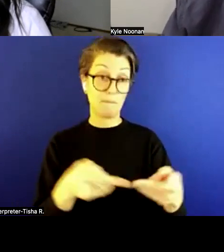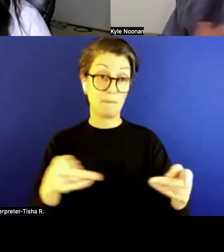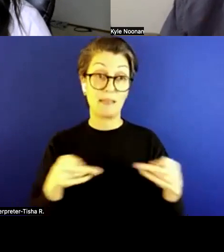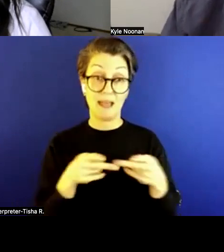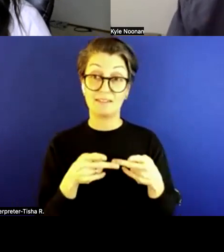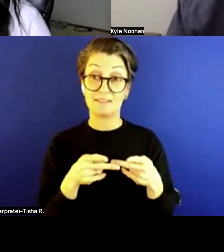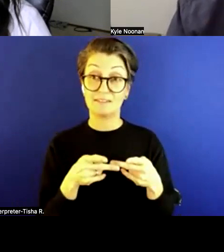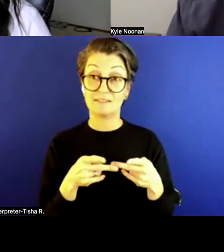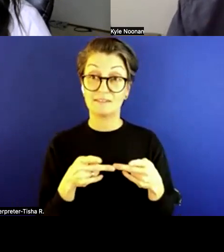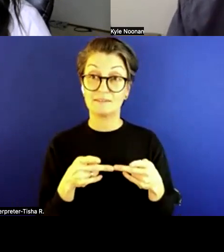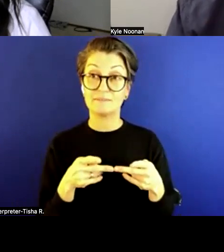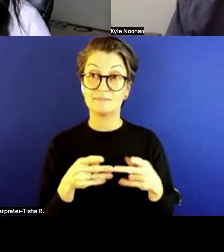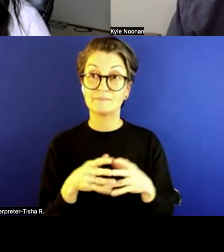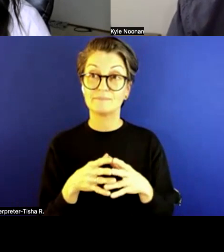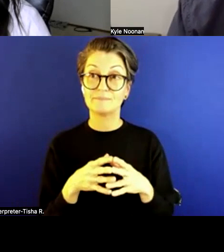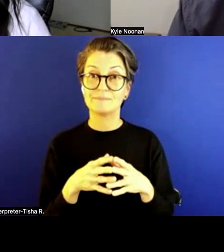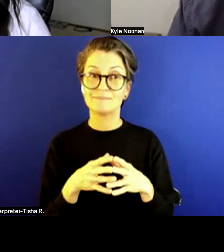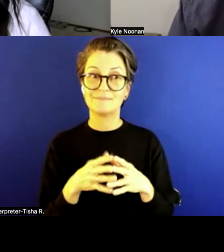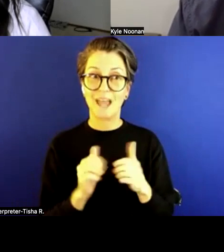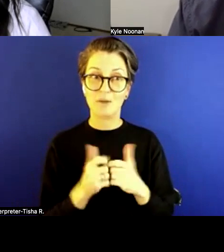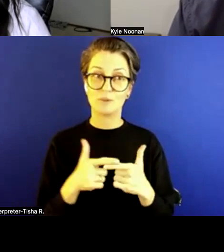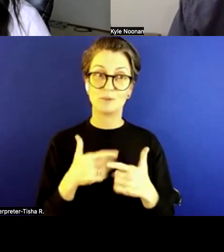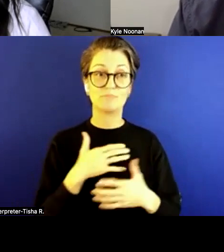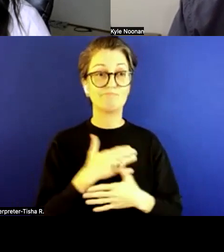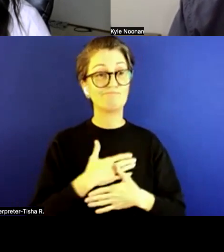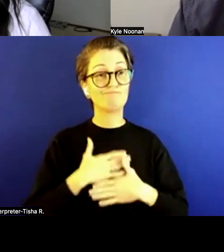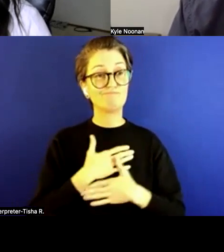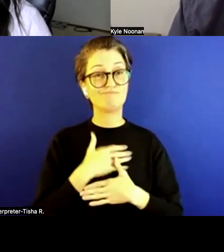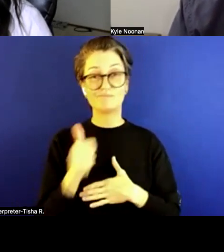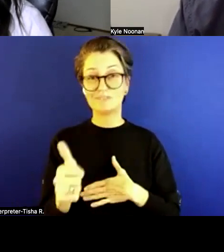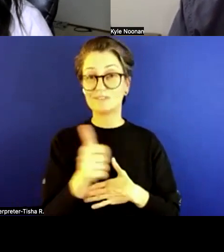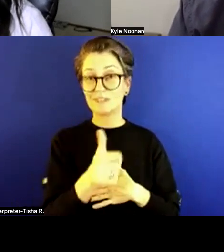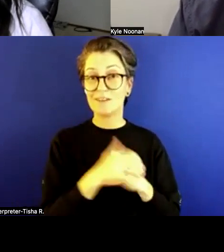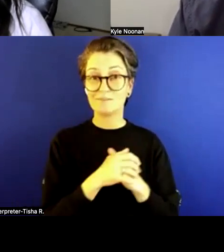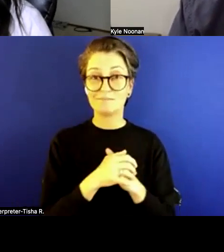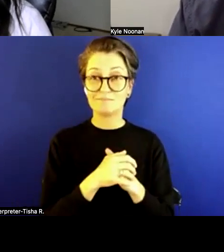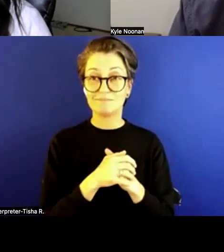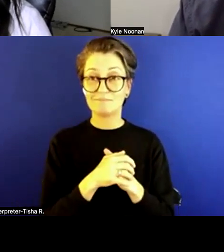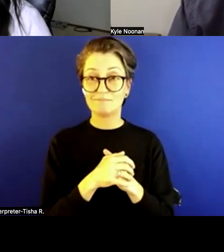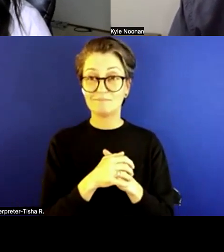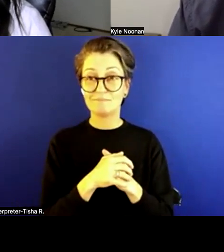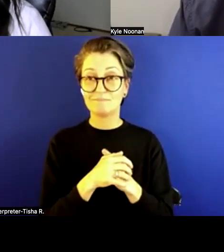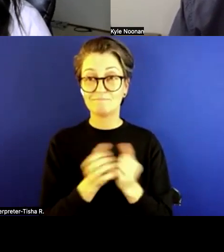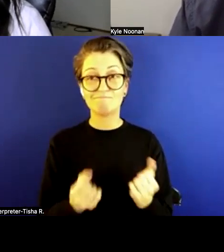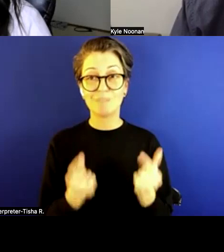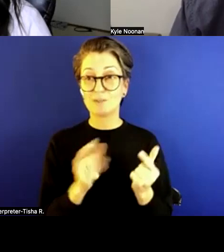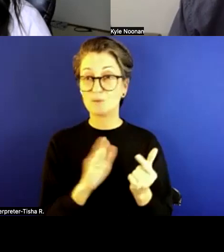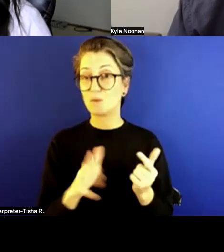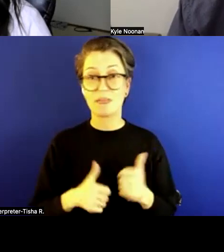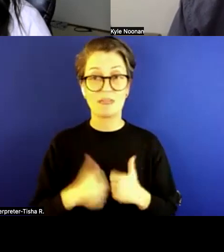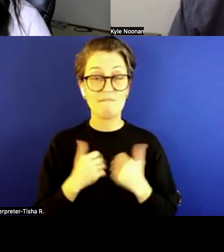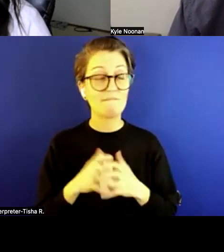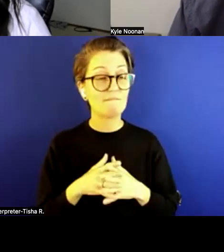for a way to entertain yourself and spend your life and enjoy everything that you can.